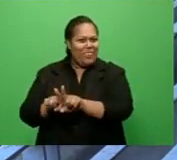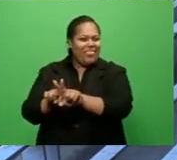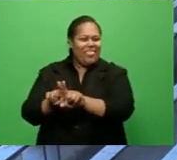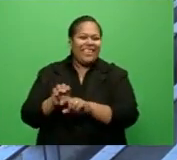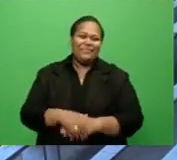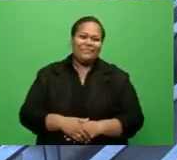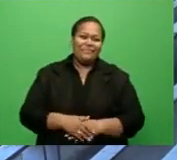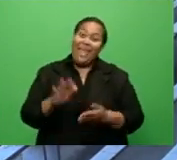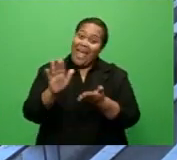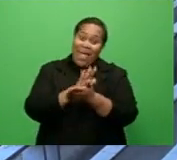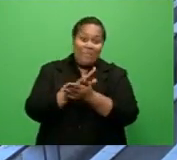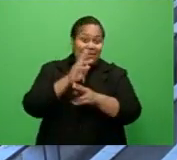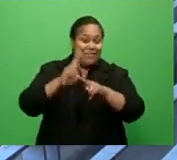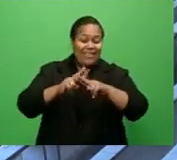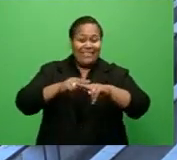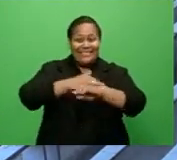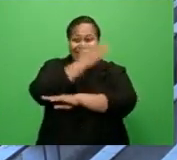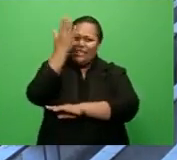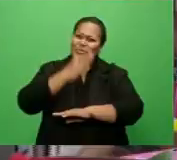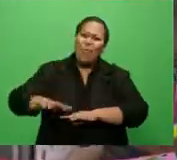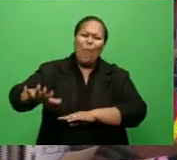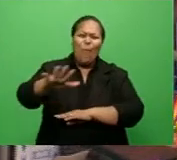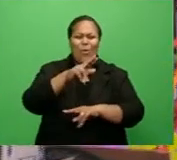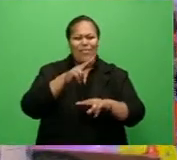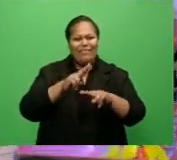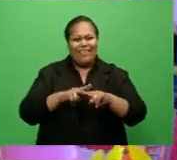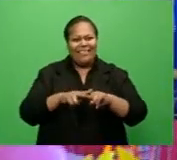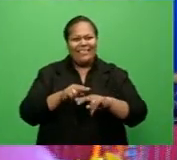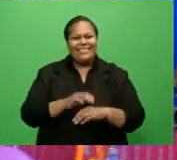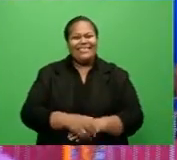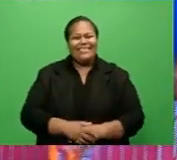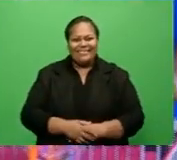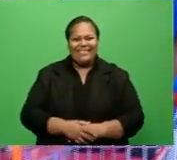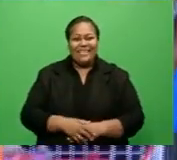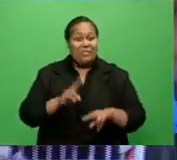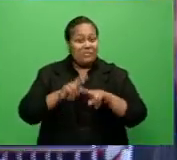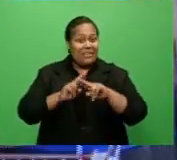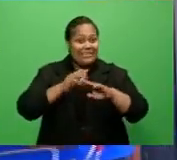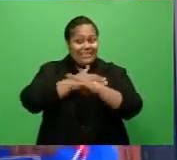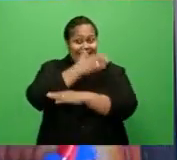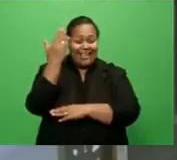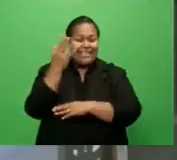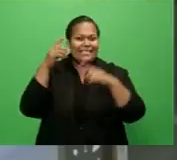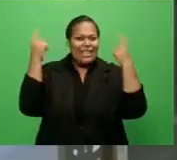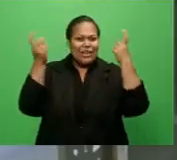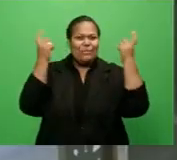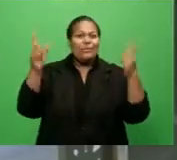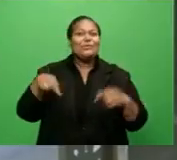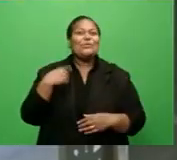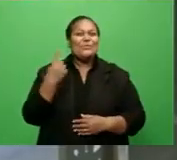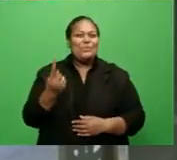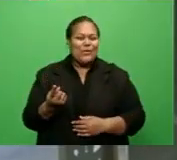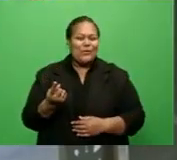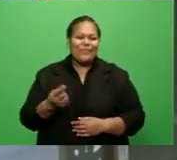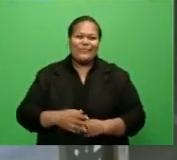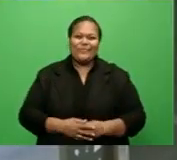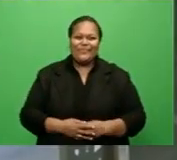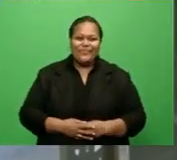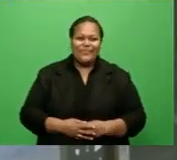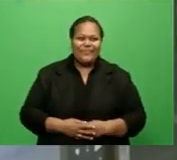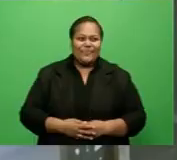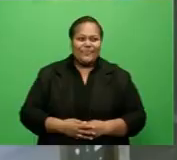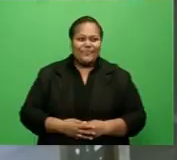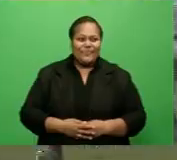Happy Father's Day to all the father. Father's Day will be celebrated tomorrow. Venina Rakautonga, FBC